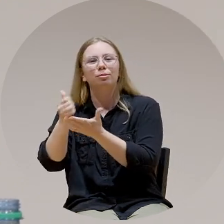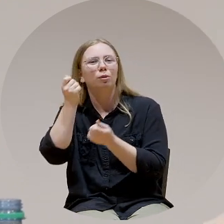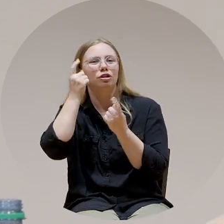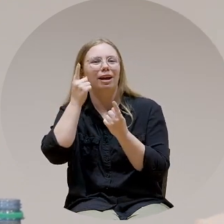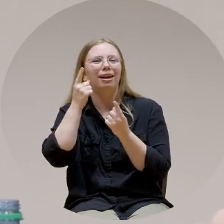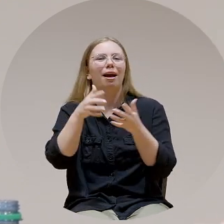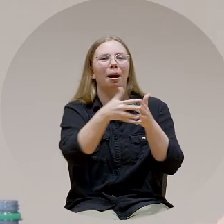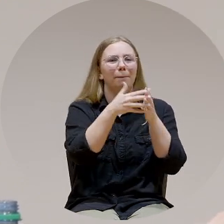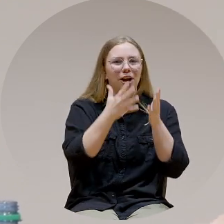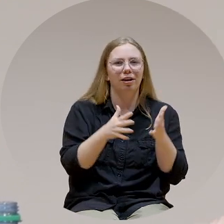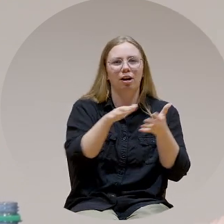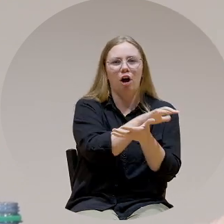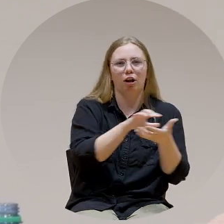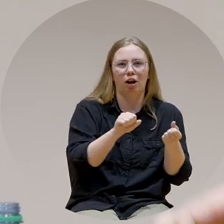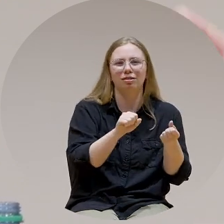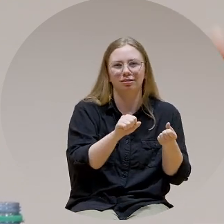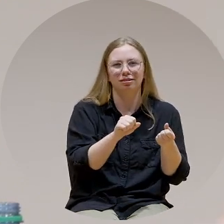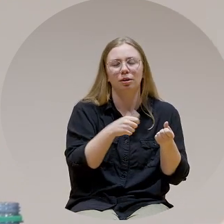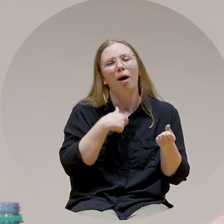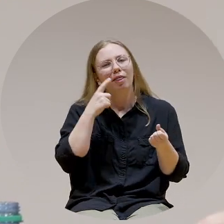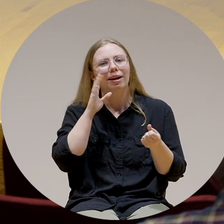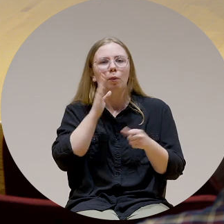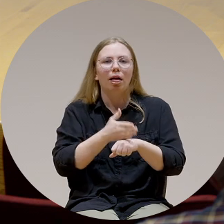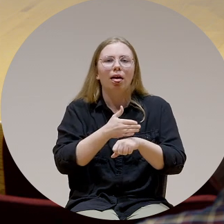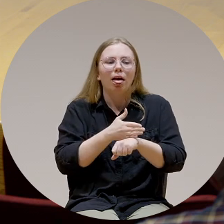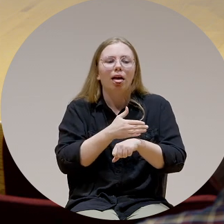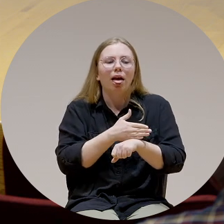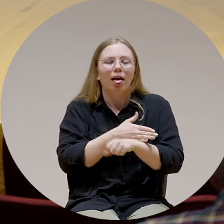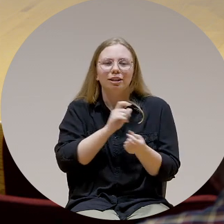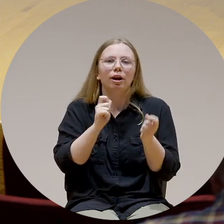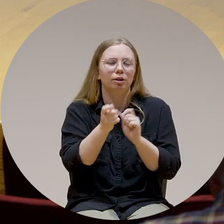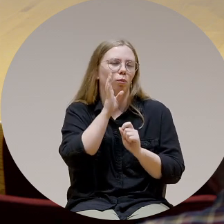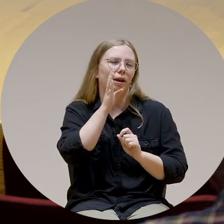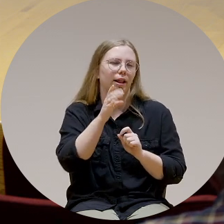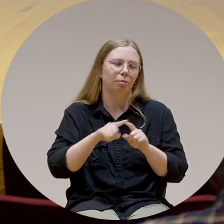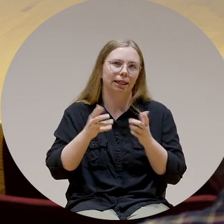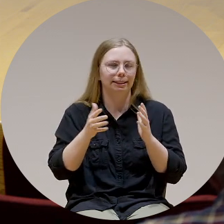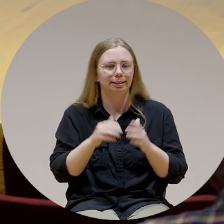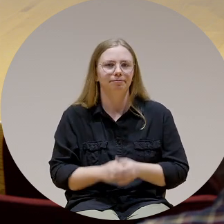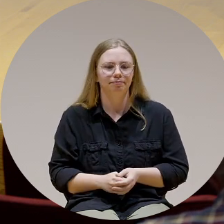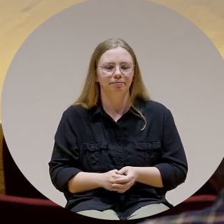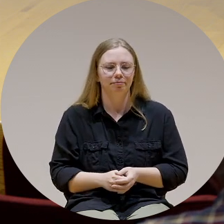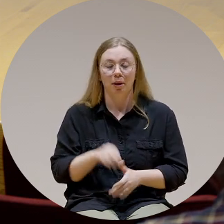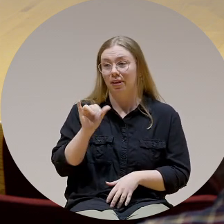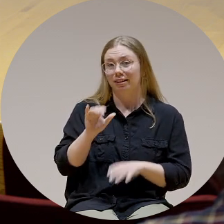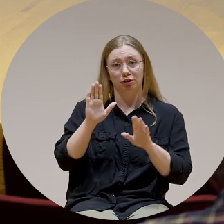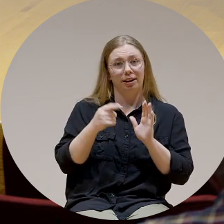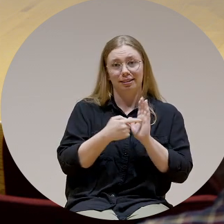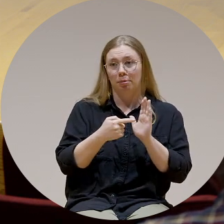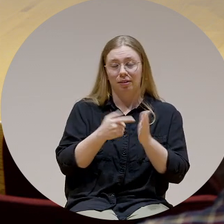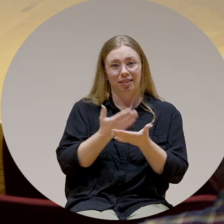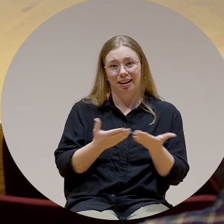by little, I think things will change. But a fantastic example of how things haven't changed quite